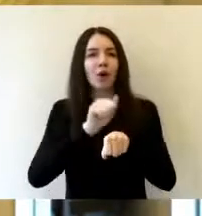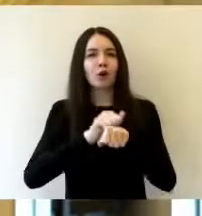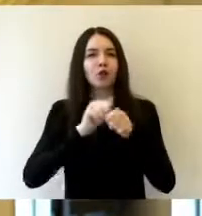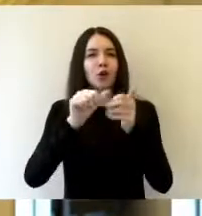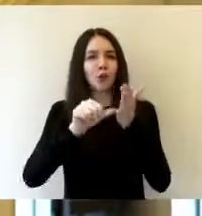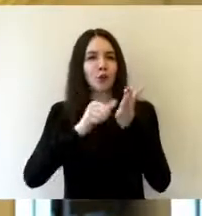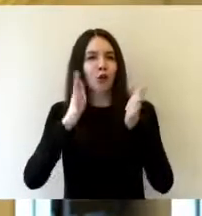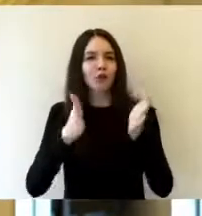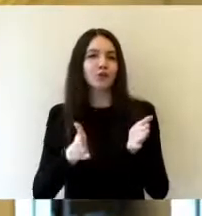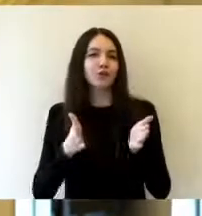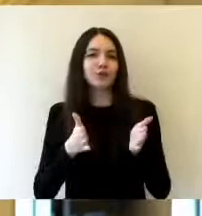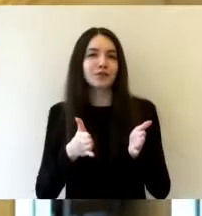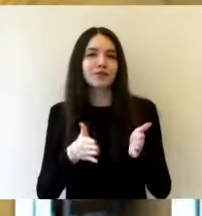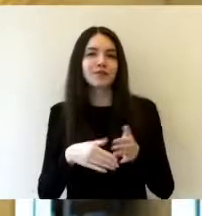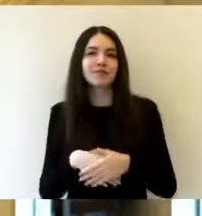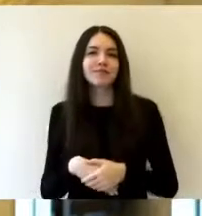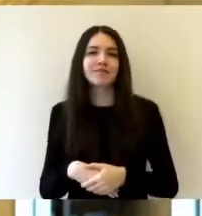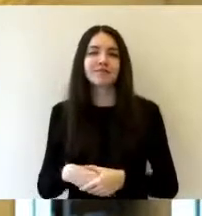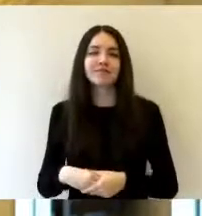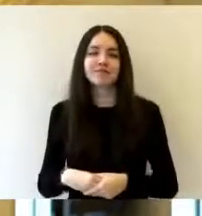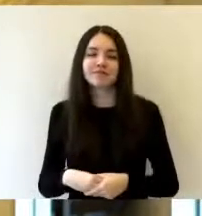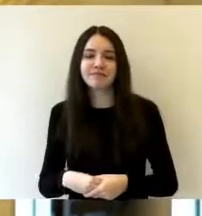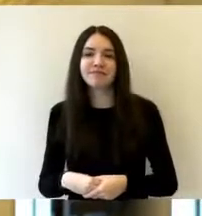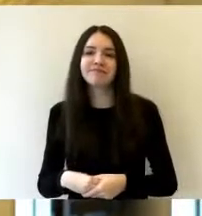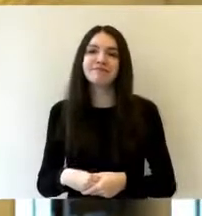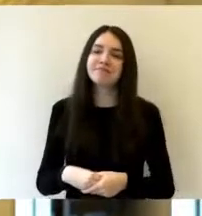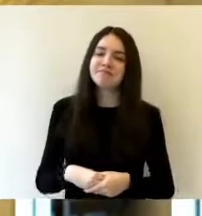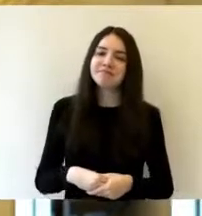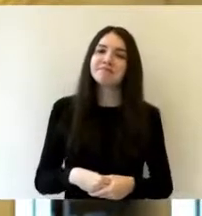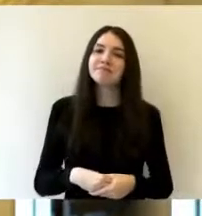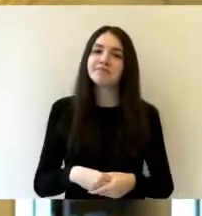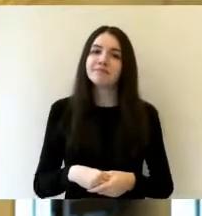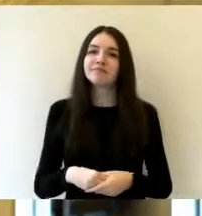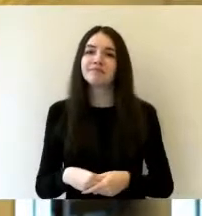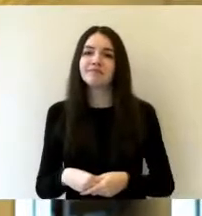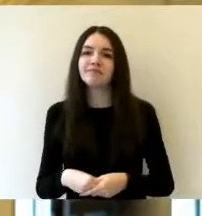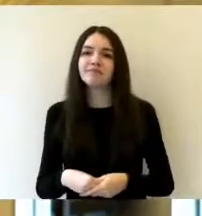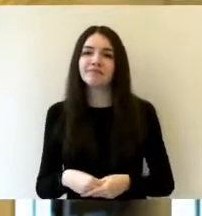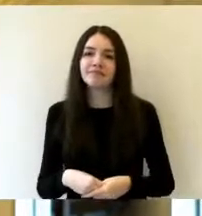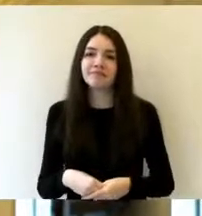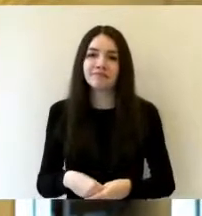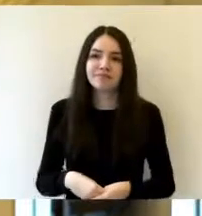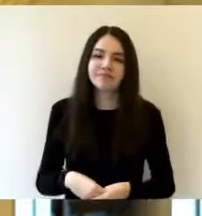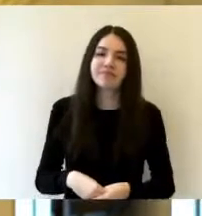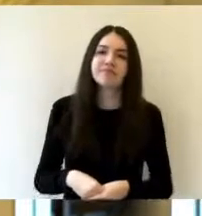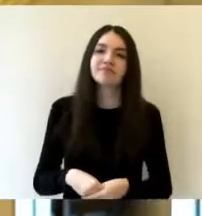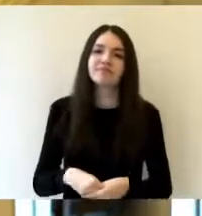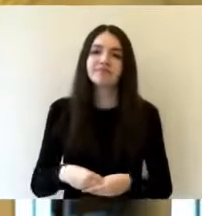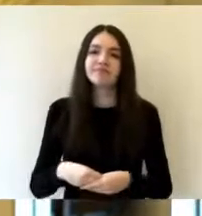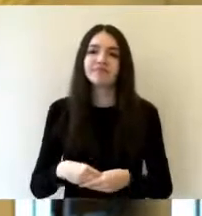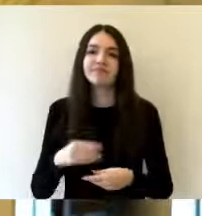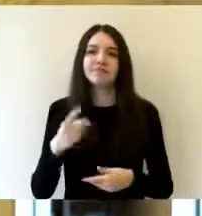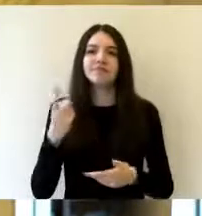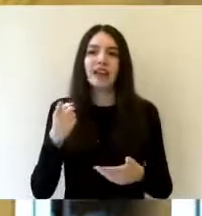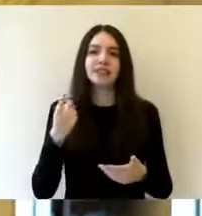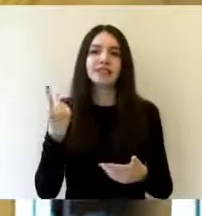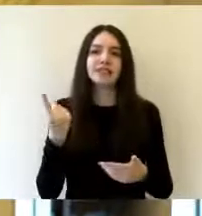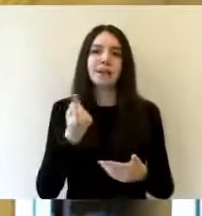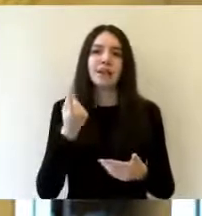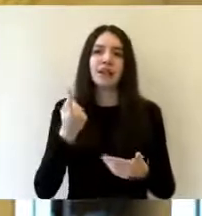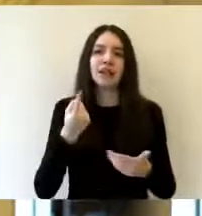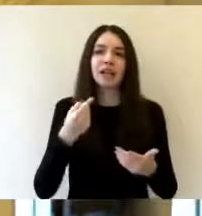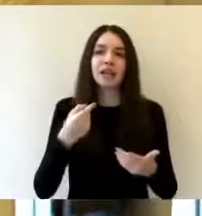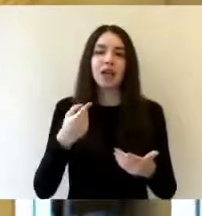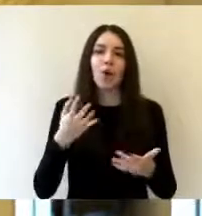moving, you know. So yeah, it's something to keep my blood flowing, I guess. That makes sense. Something to match